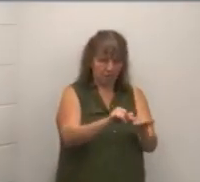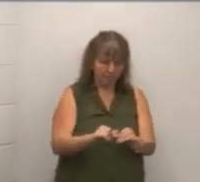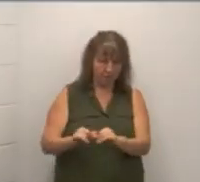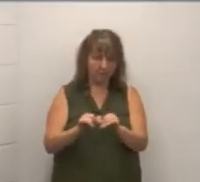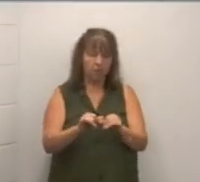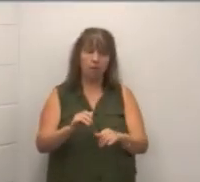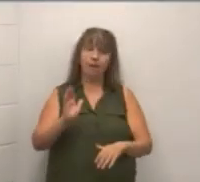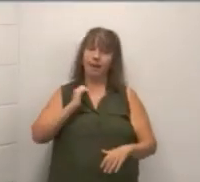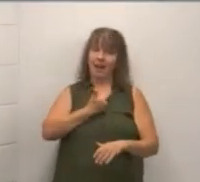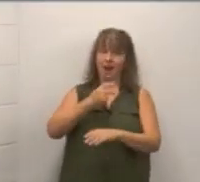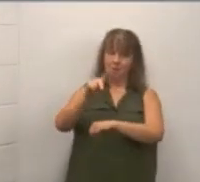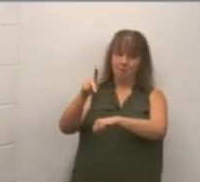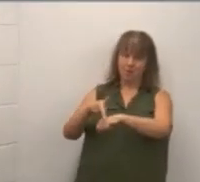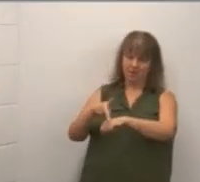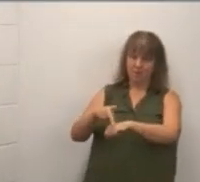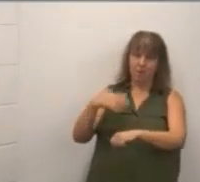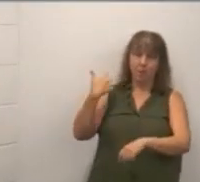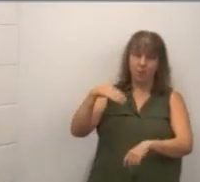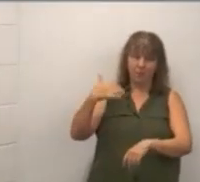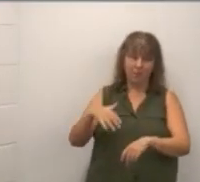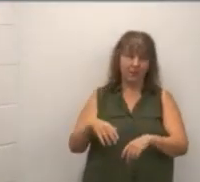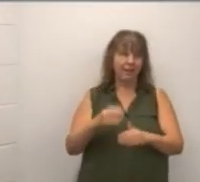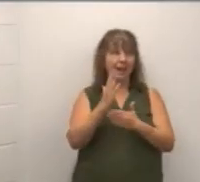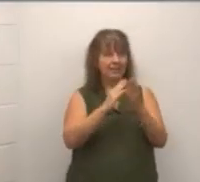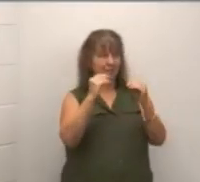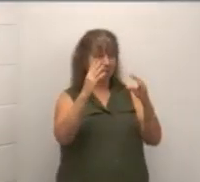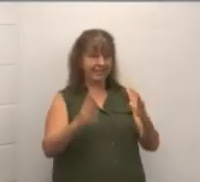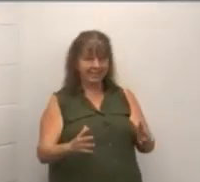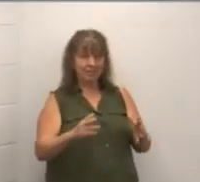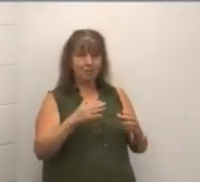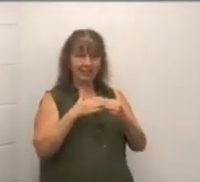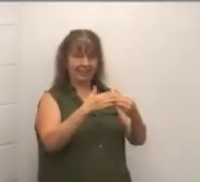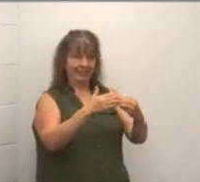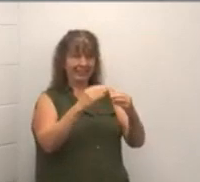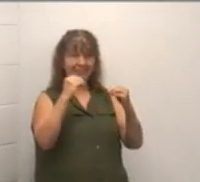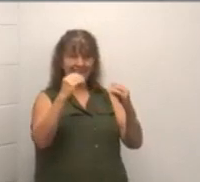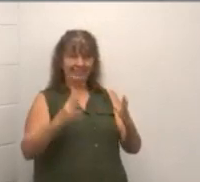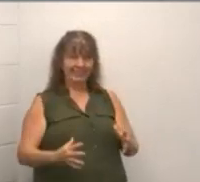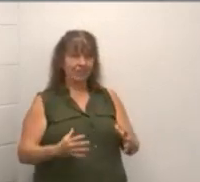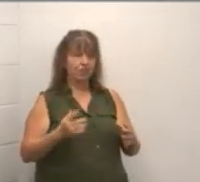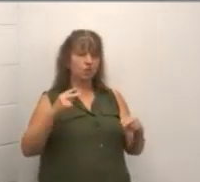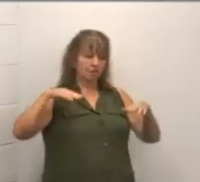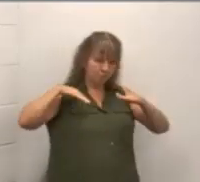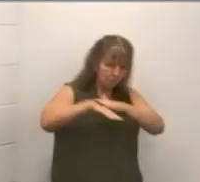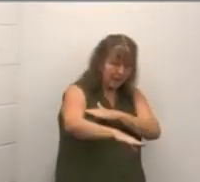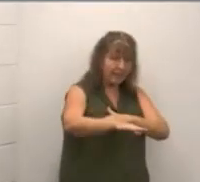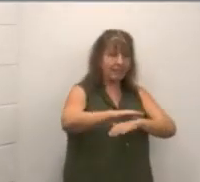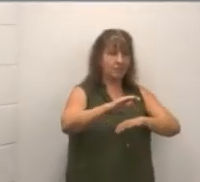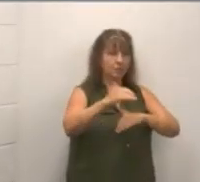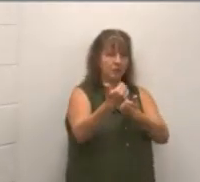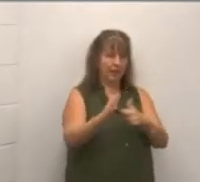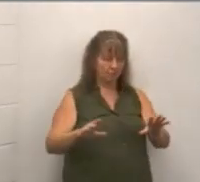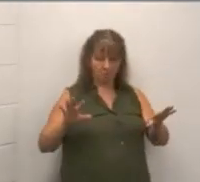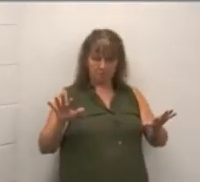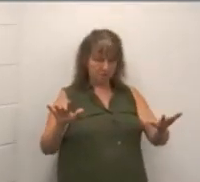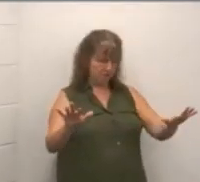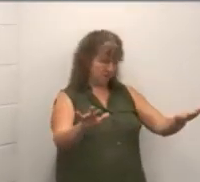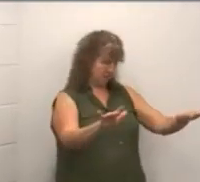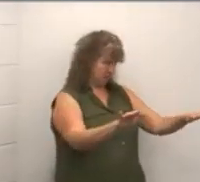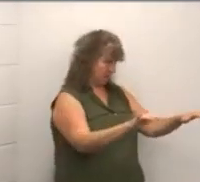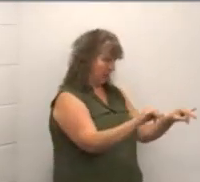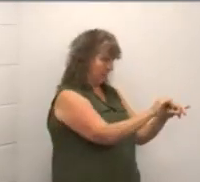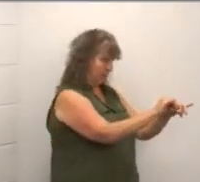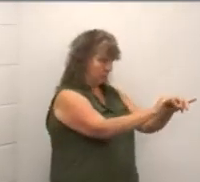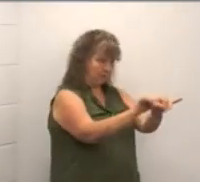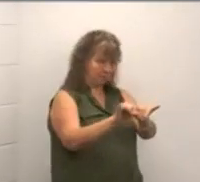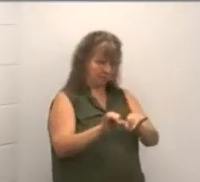enough, and actually some of our teacher leaders as well, to set up a classroom, measure